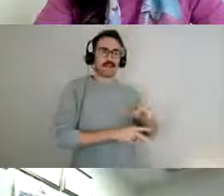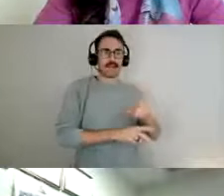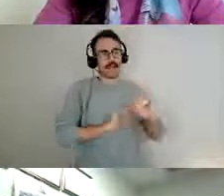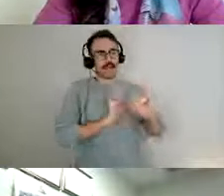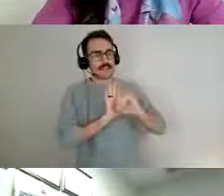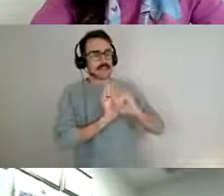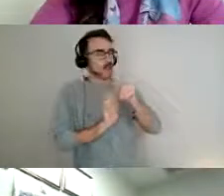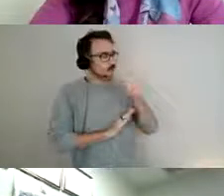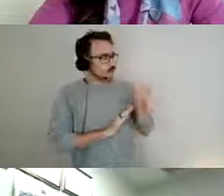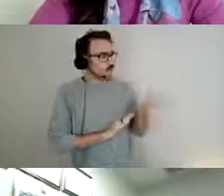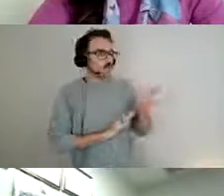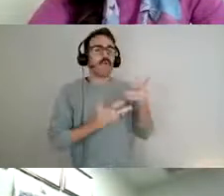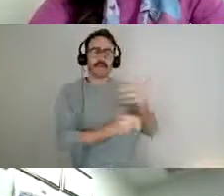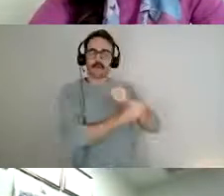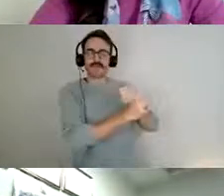in.